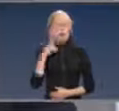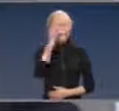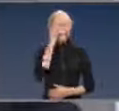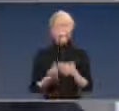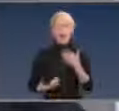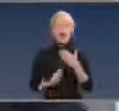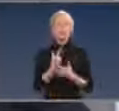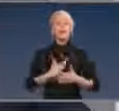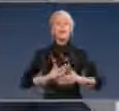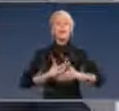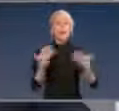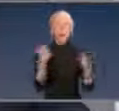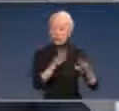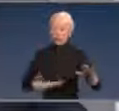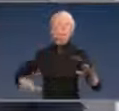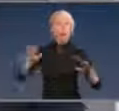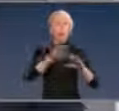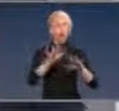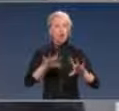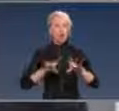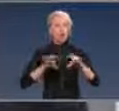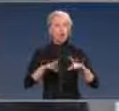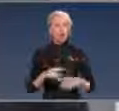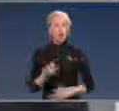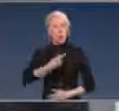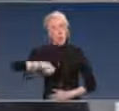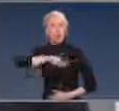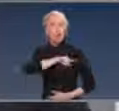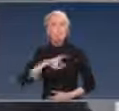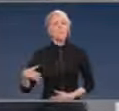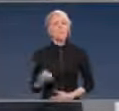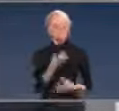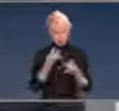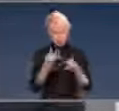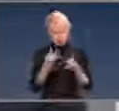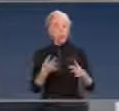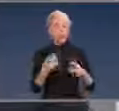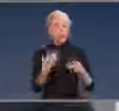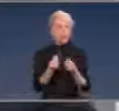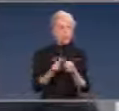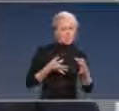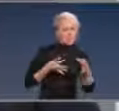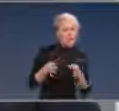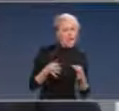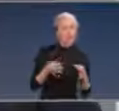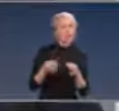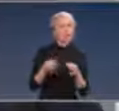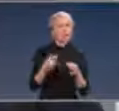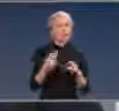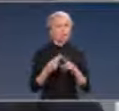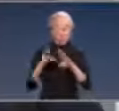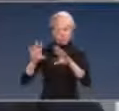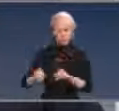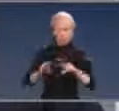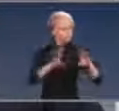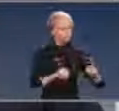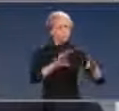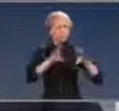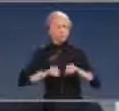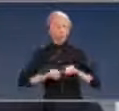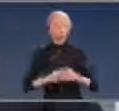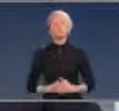to respond. And so in relation to that, there are a number of measures that are continuing. I just want to update you that there are